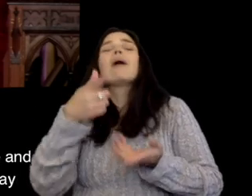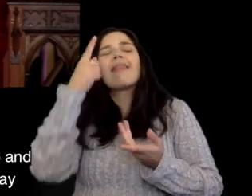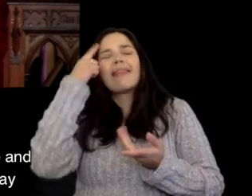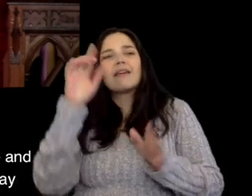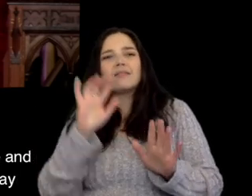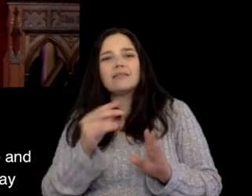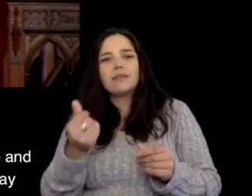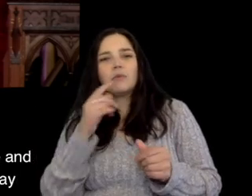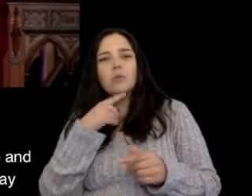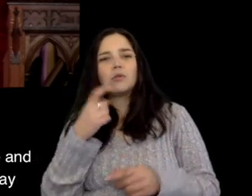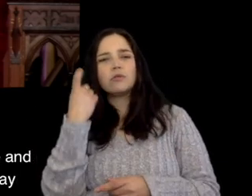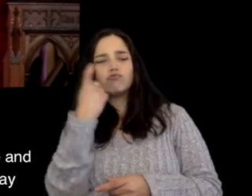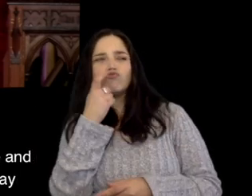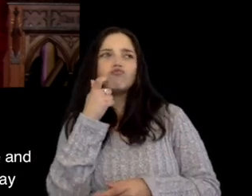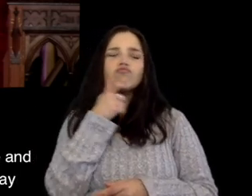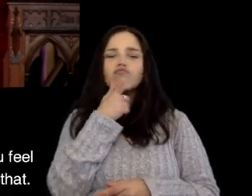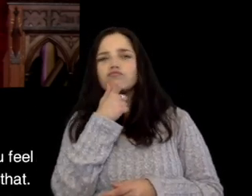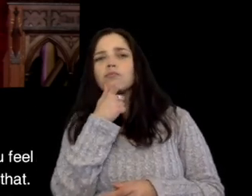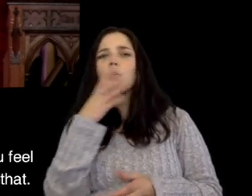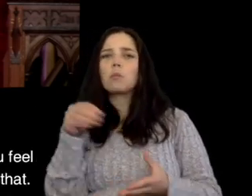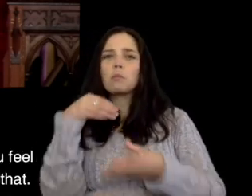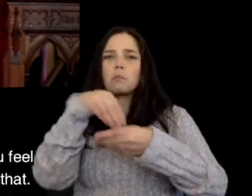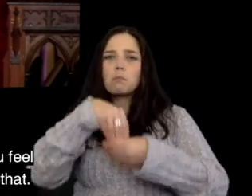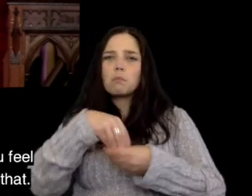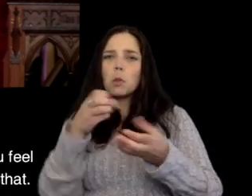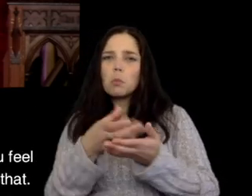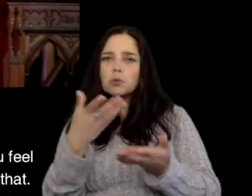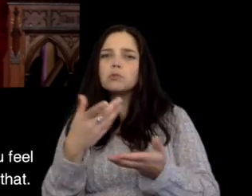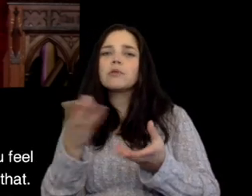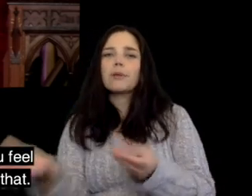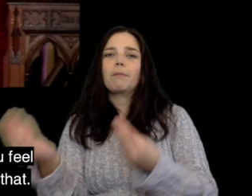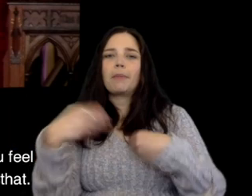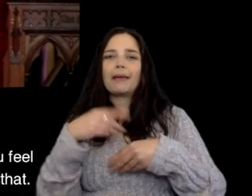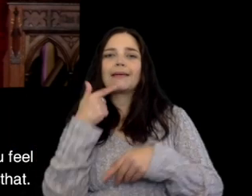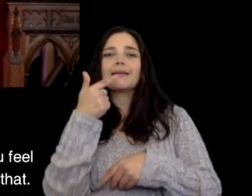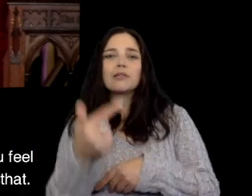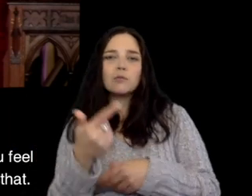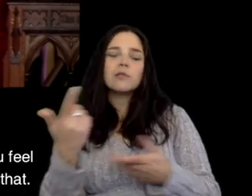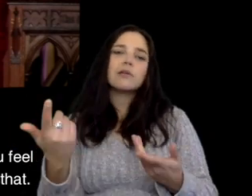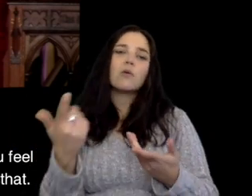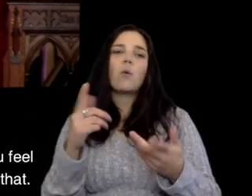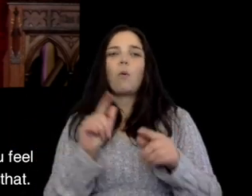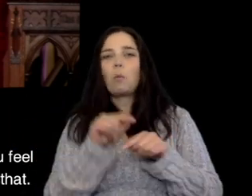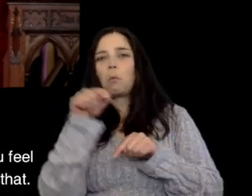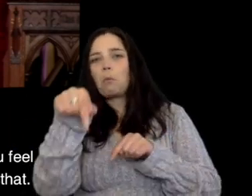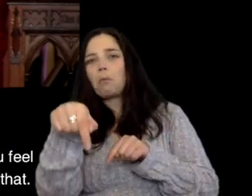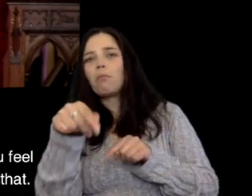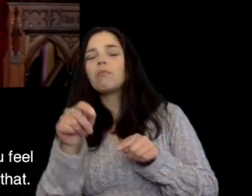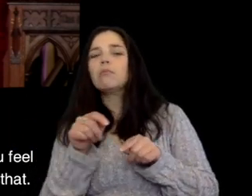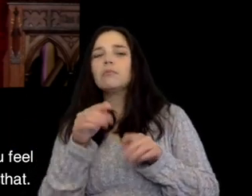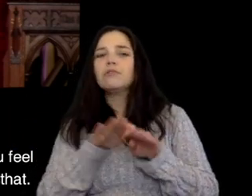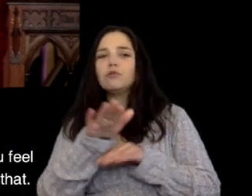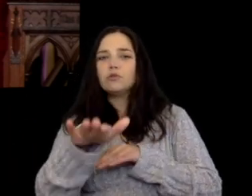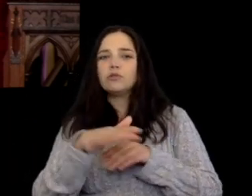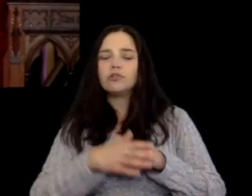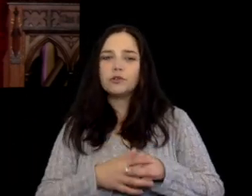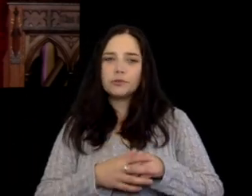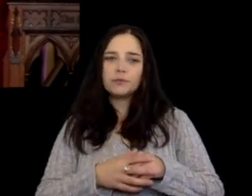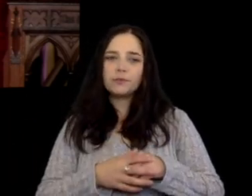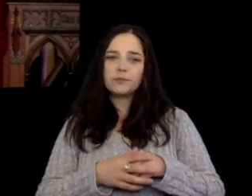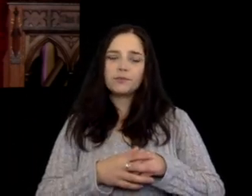I suspect many of us will want to go and think what we want to give and return it next Sunday or in the